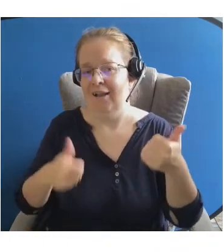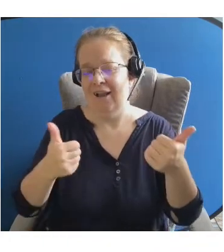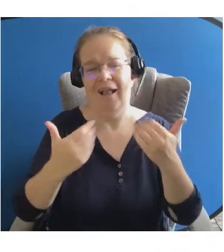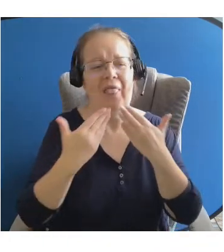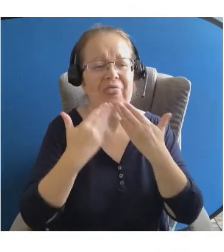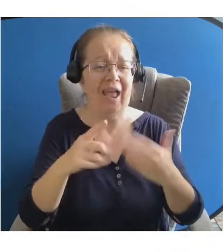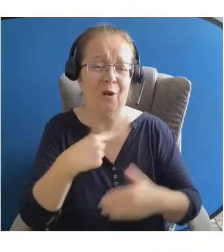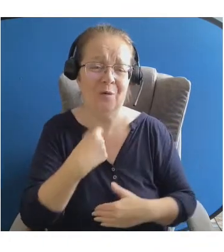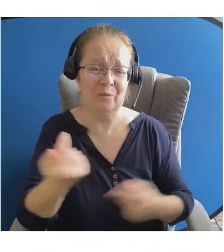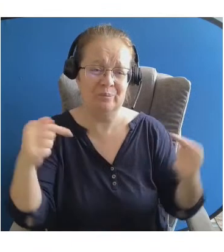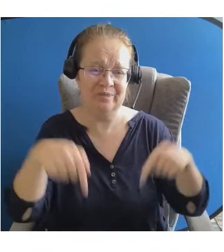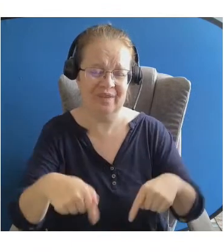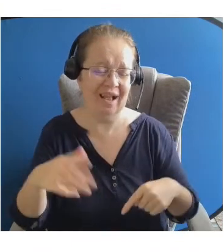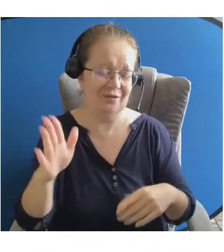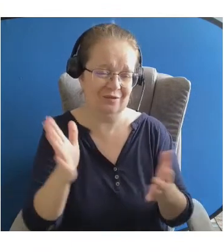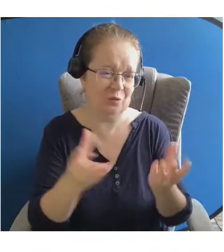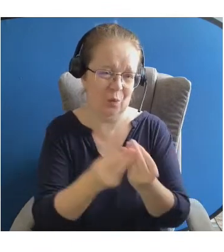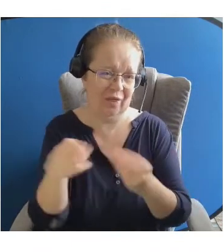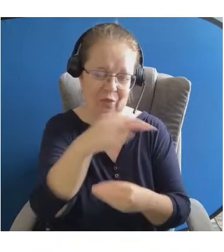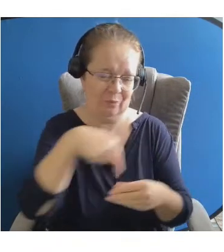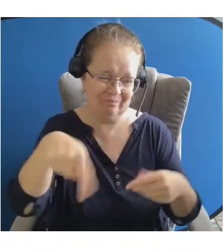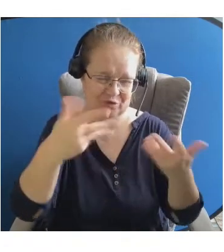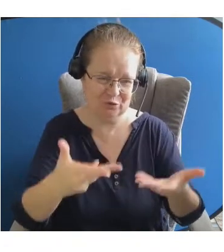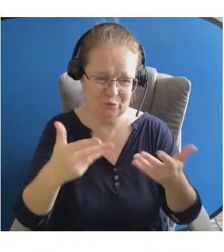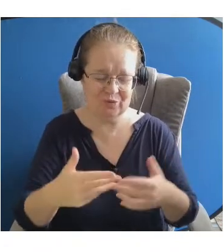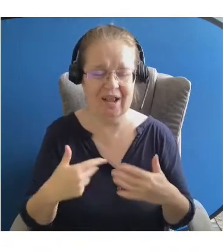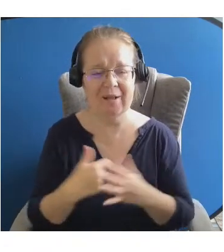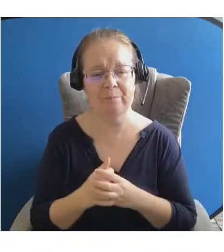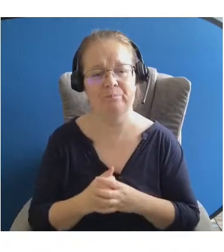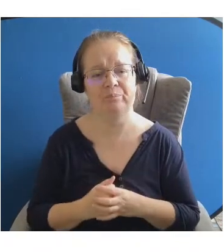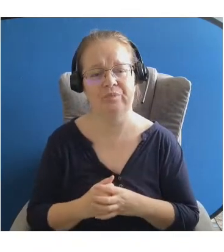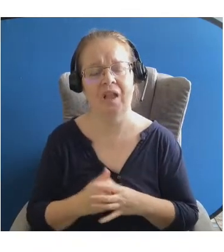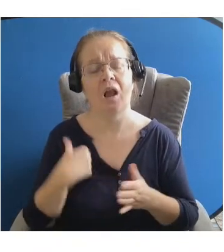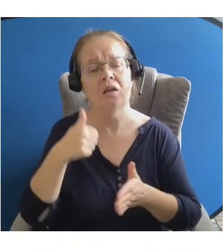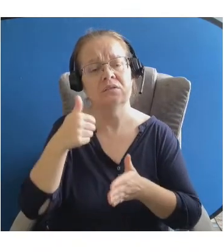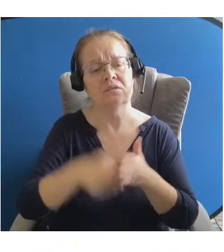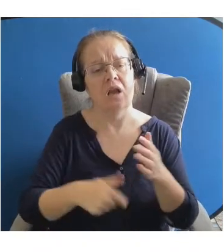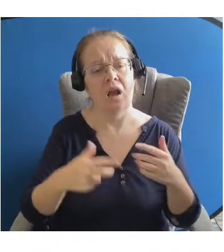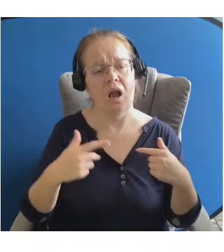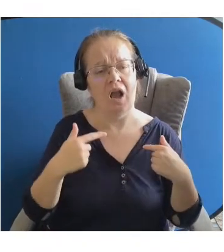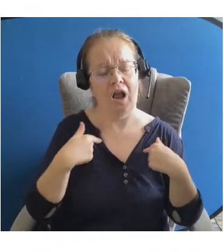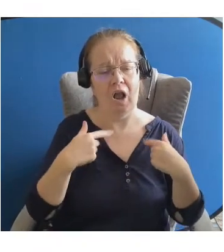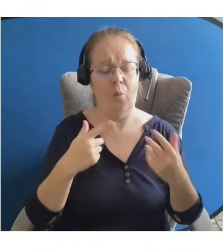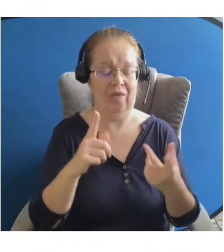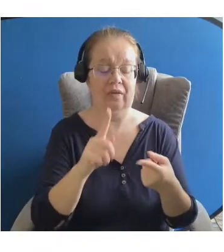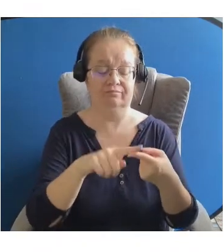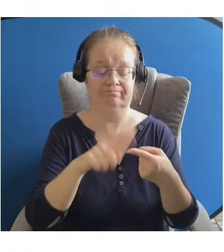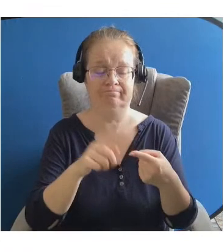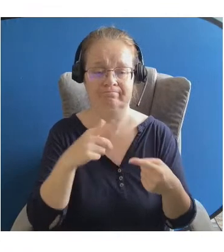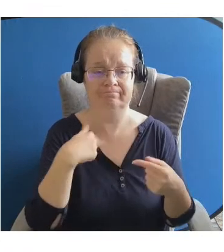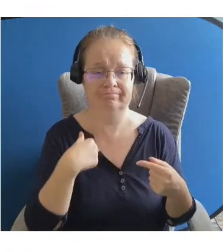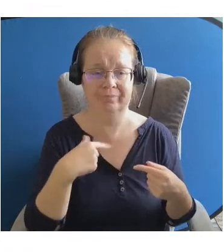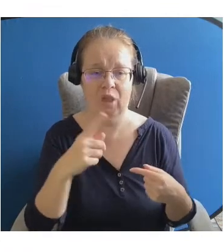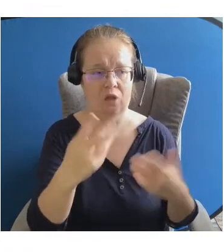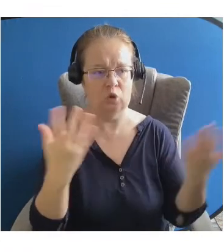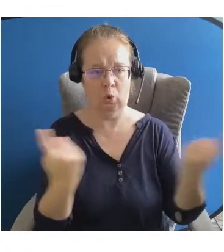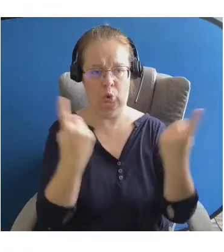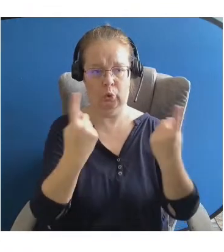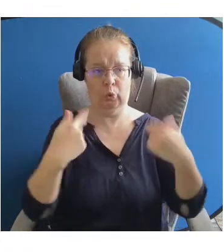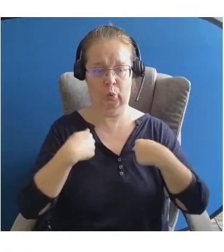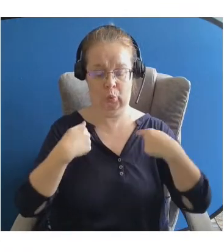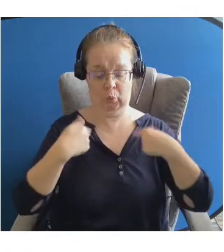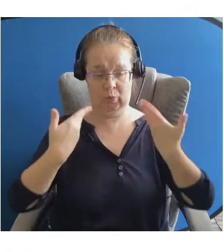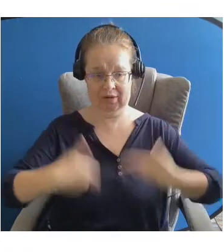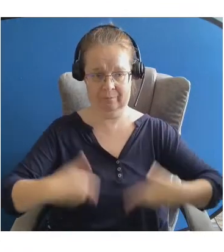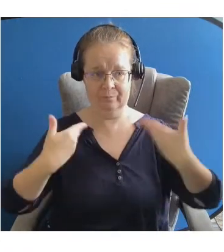here with all of you today. So I think to start with that journey, I'm going to start with who we are. So